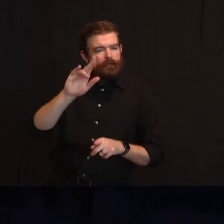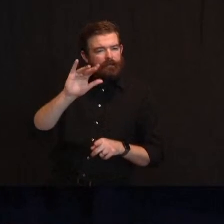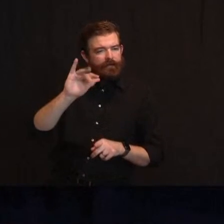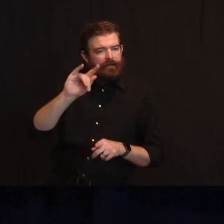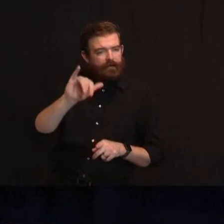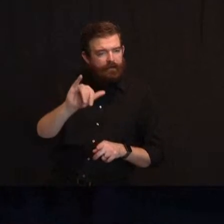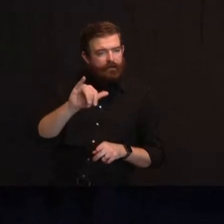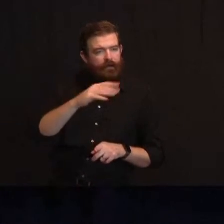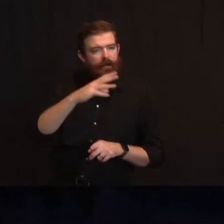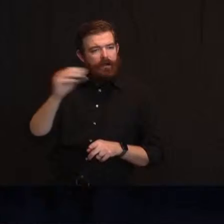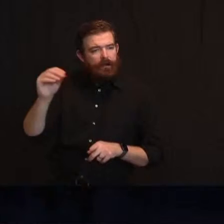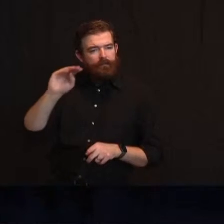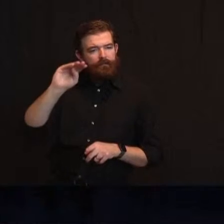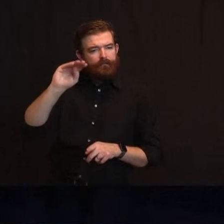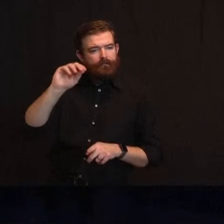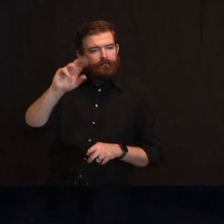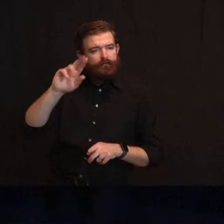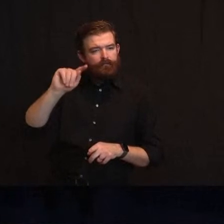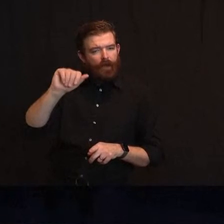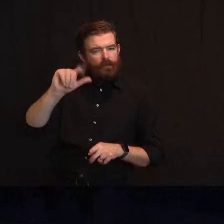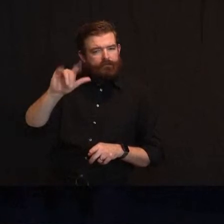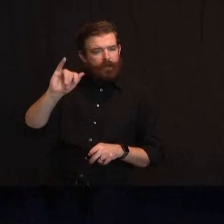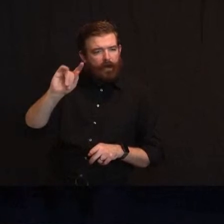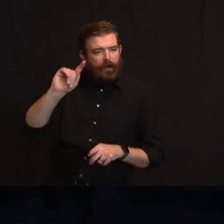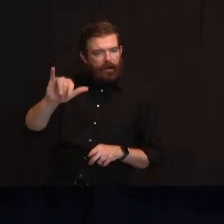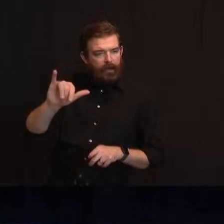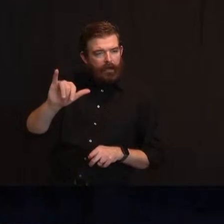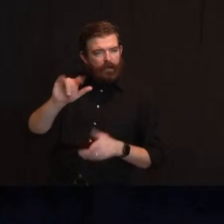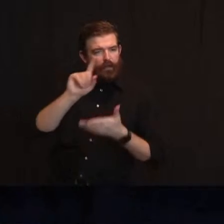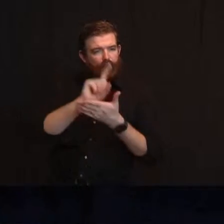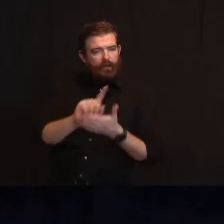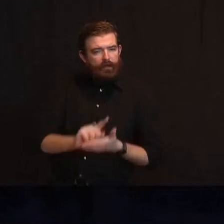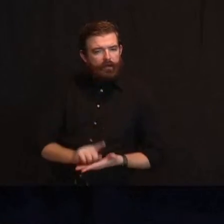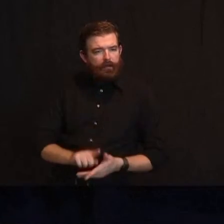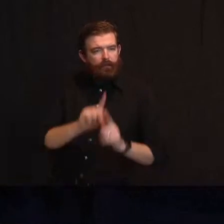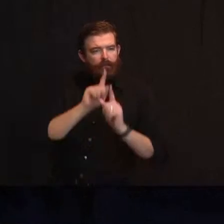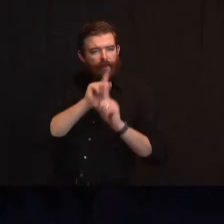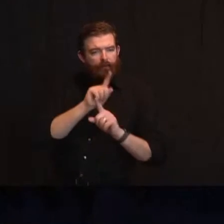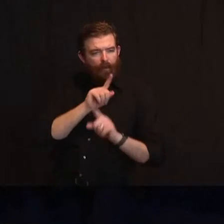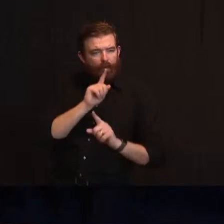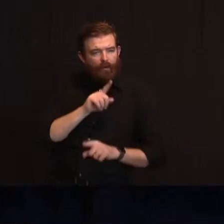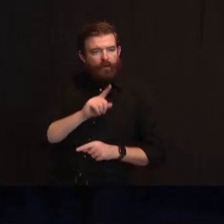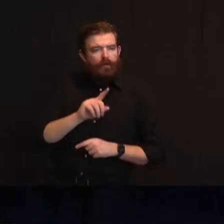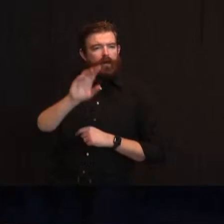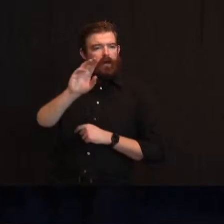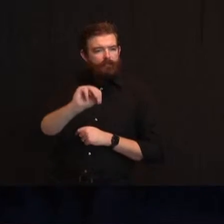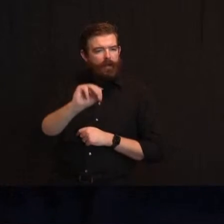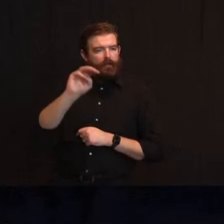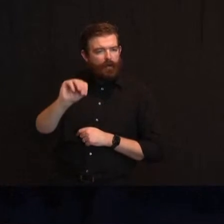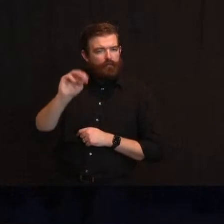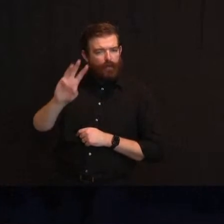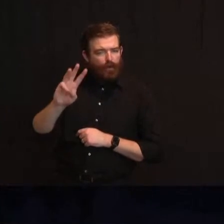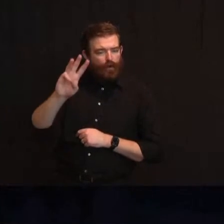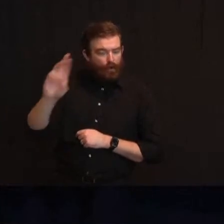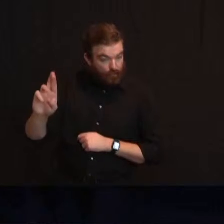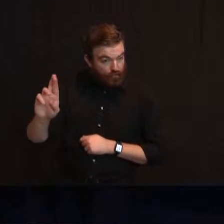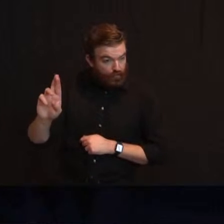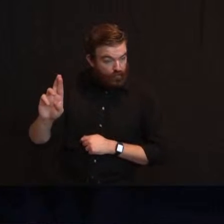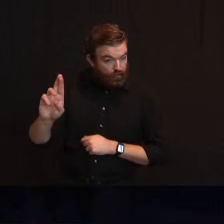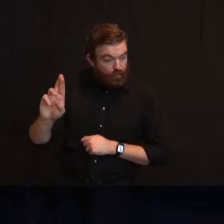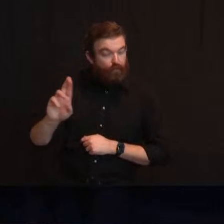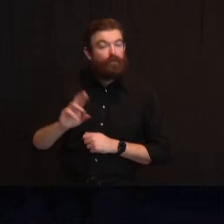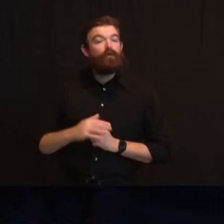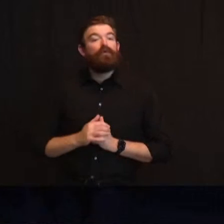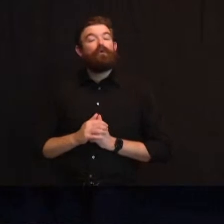MMWR. Distribution, the actual distribution of the vaccine to the initial eligible